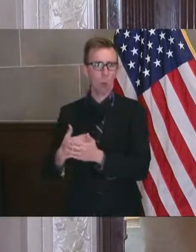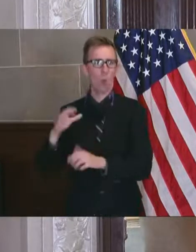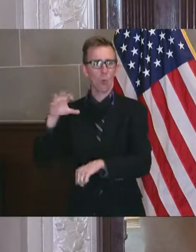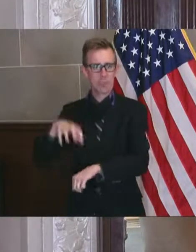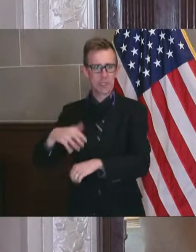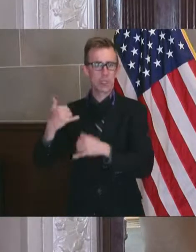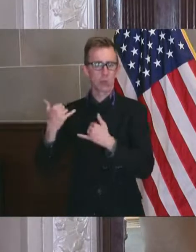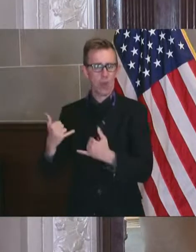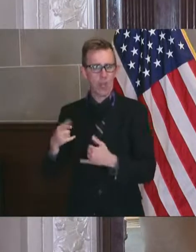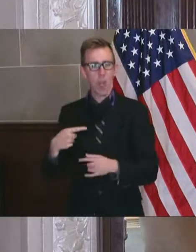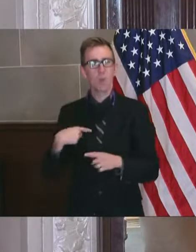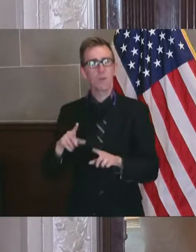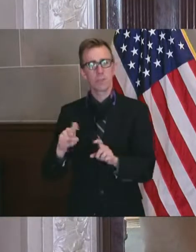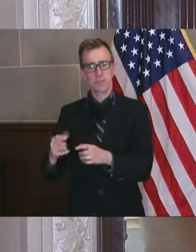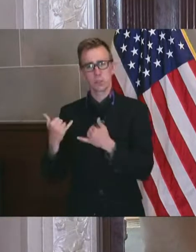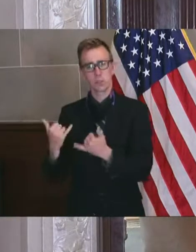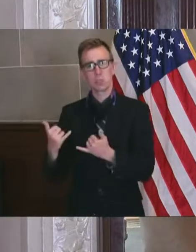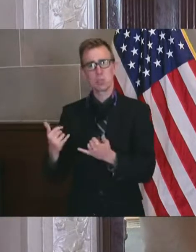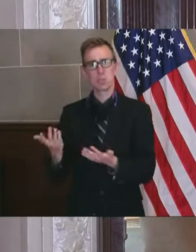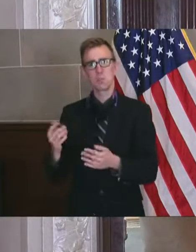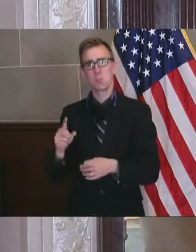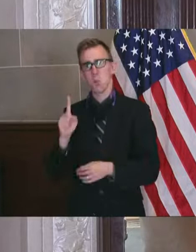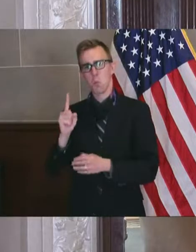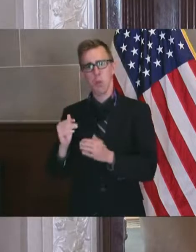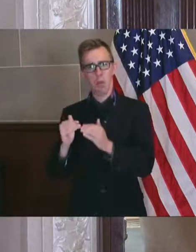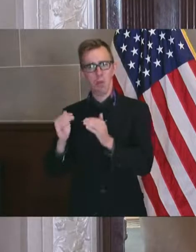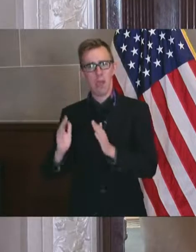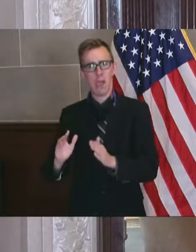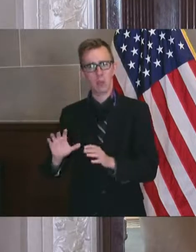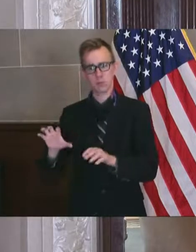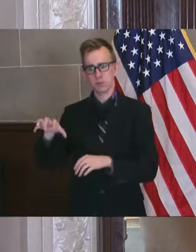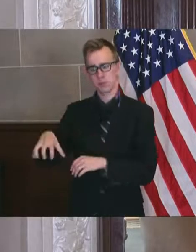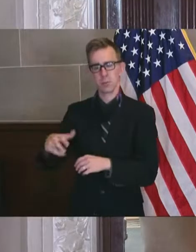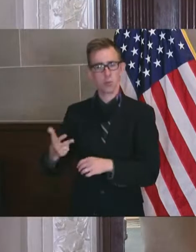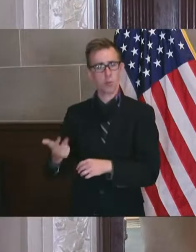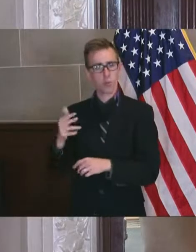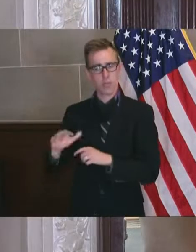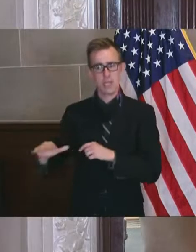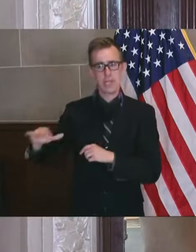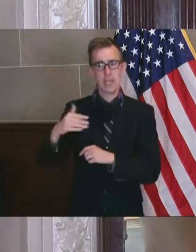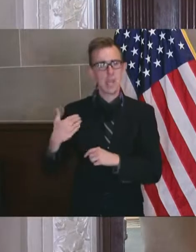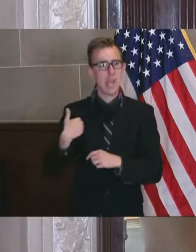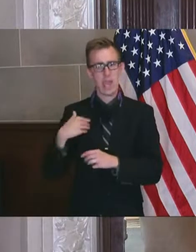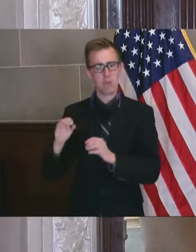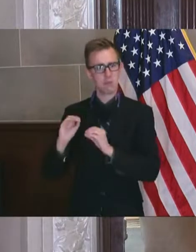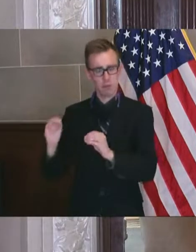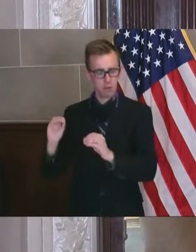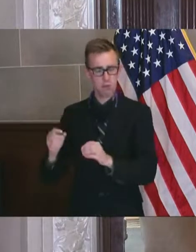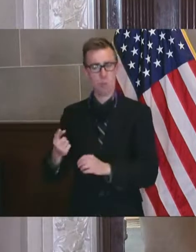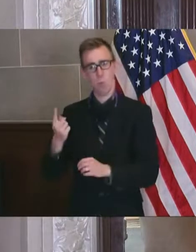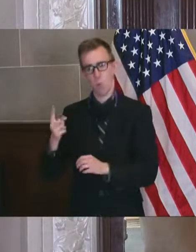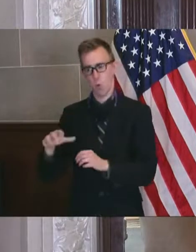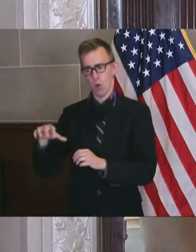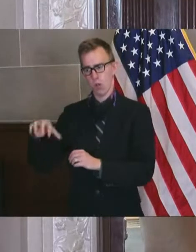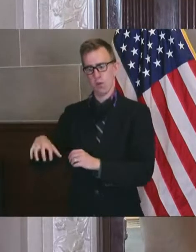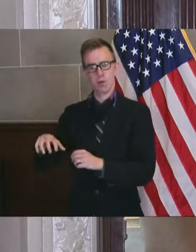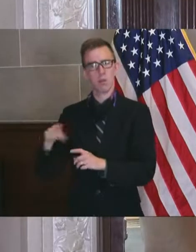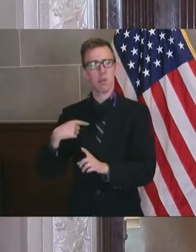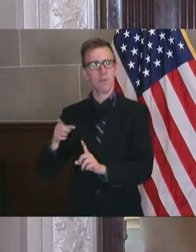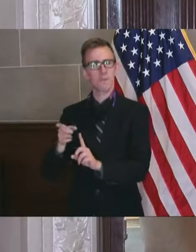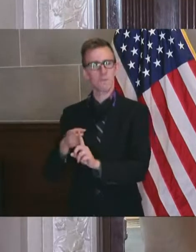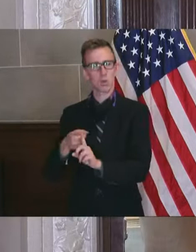Right now, we've tested currently one housing unit, 3 wings had negative offenders, 1 wing, where our